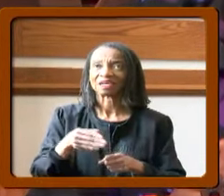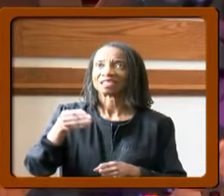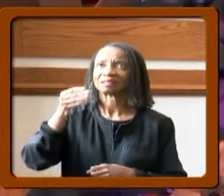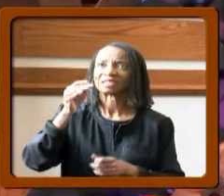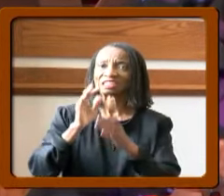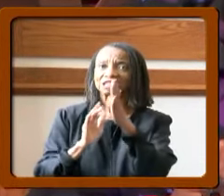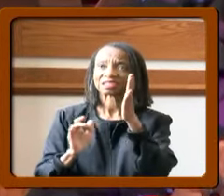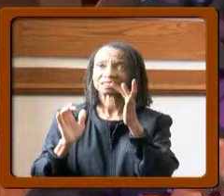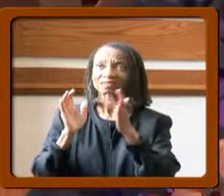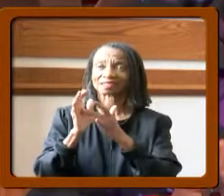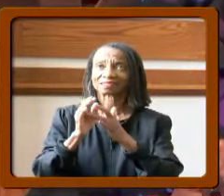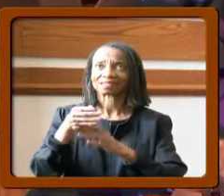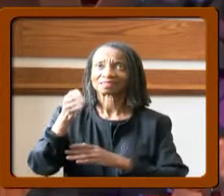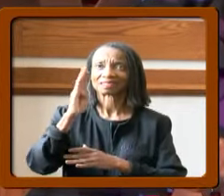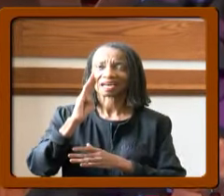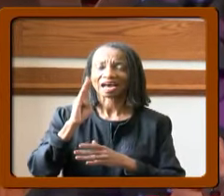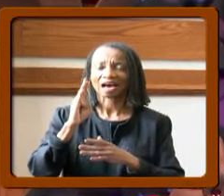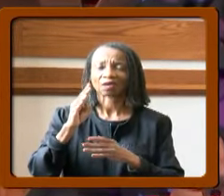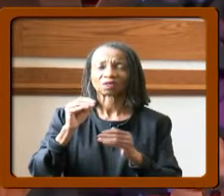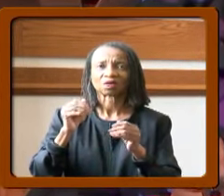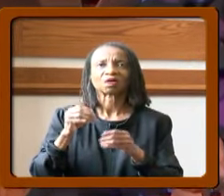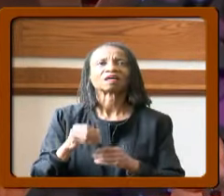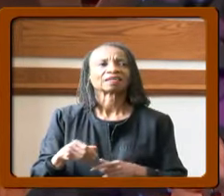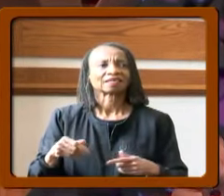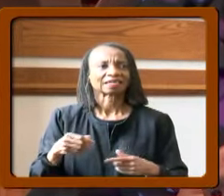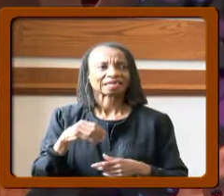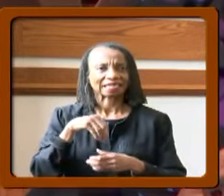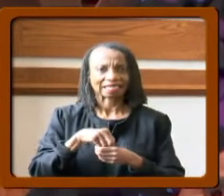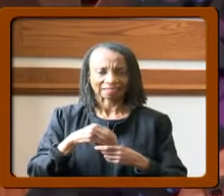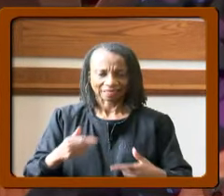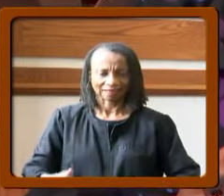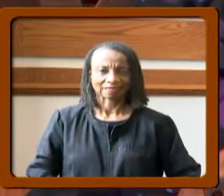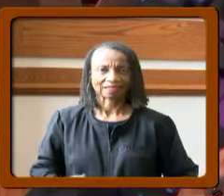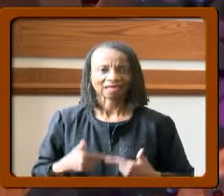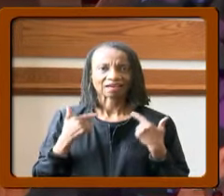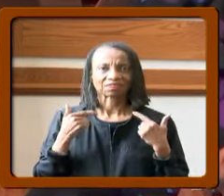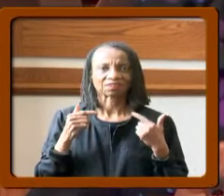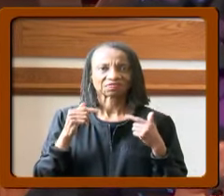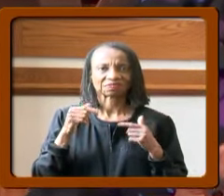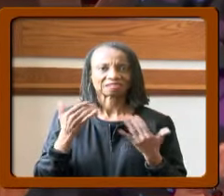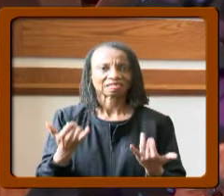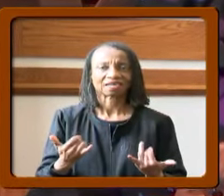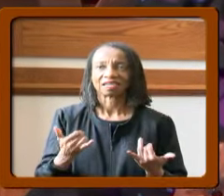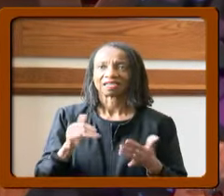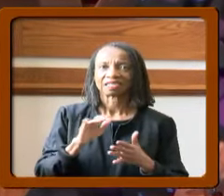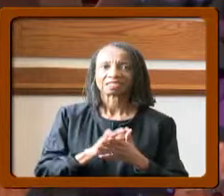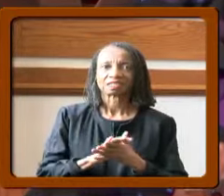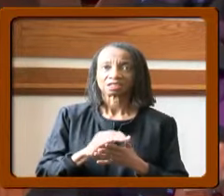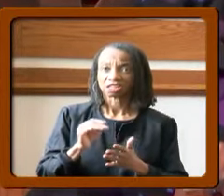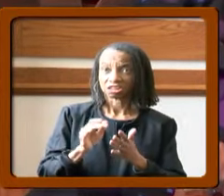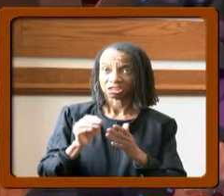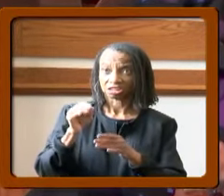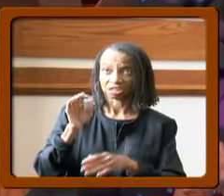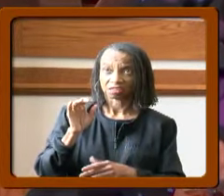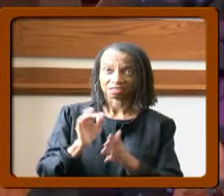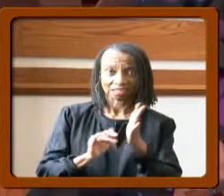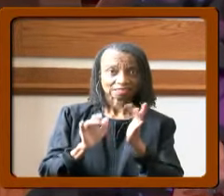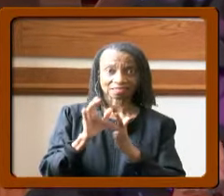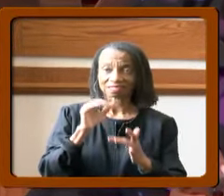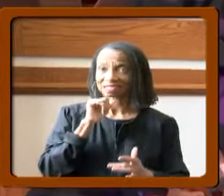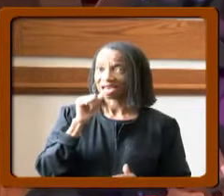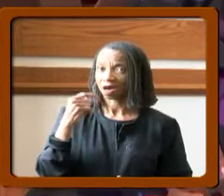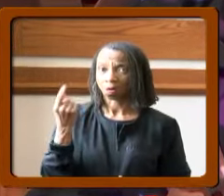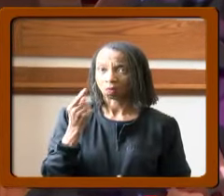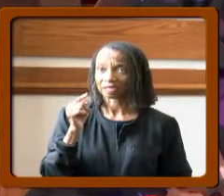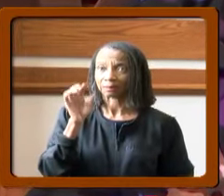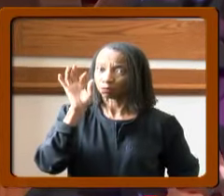flesh, demonstrating God's unconditional love. In other words, Jesus didn't simply preach the Word, he